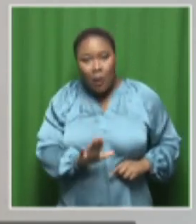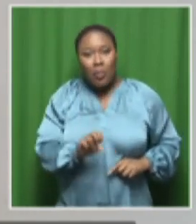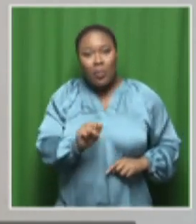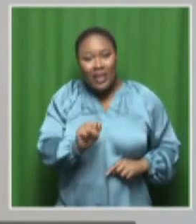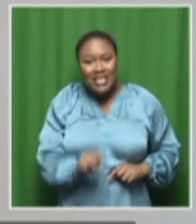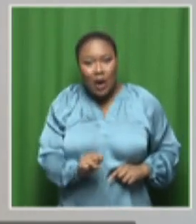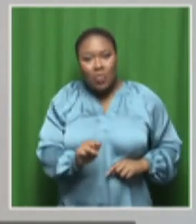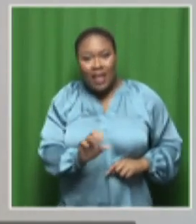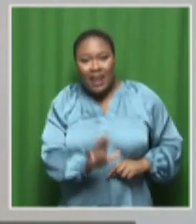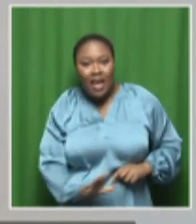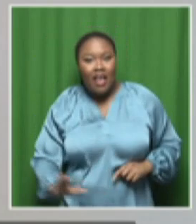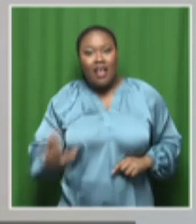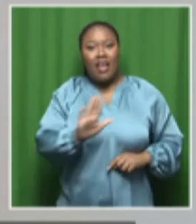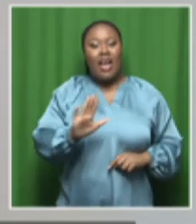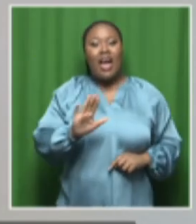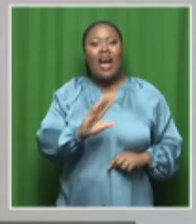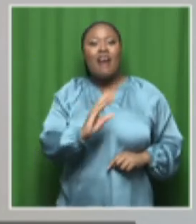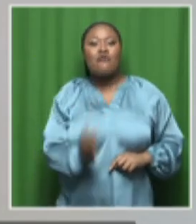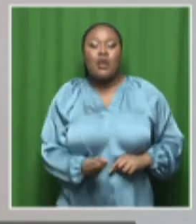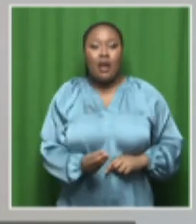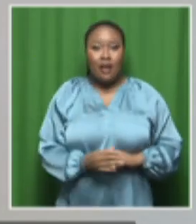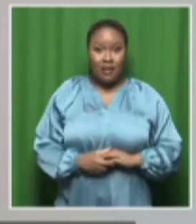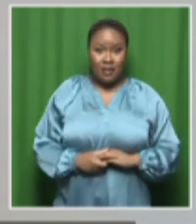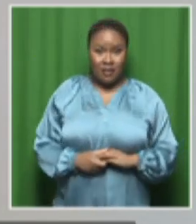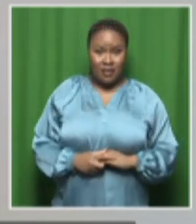around about 100,000 to